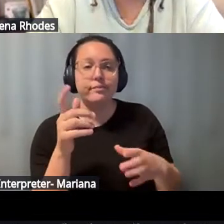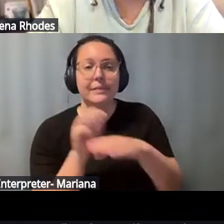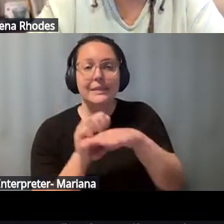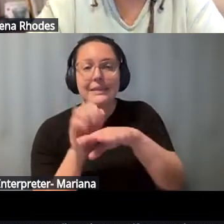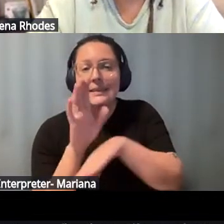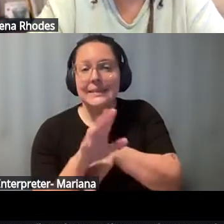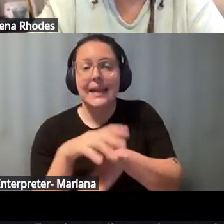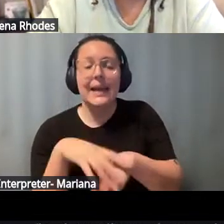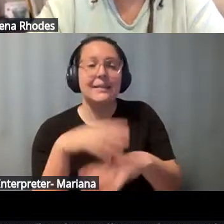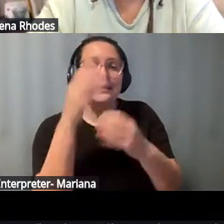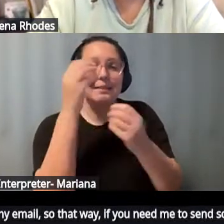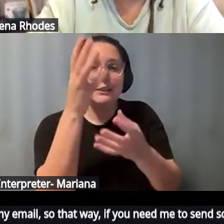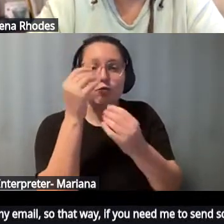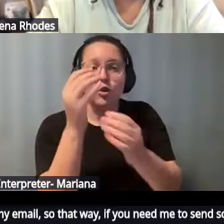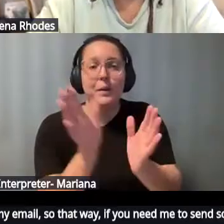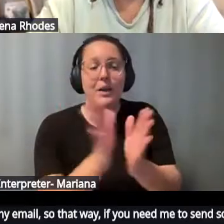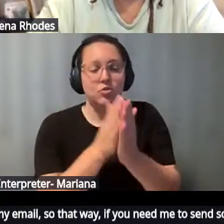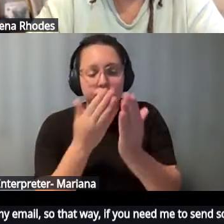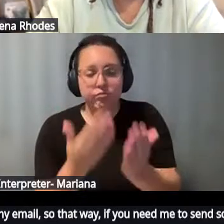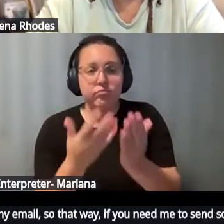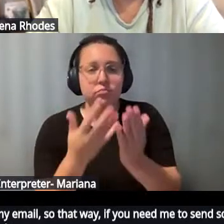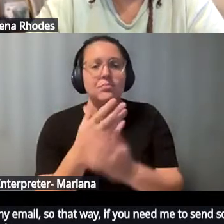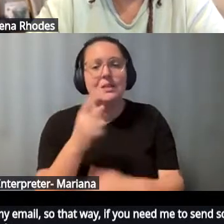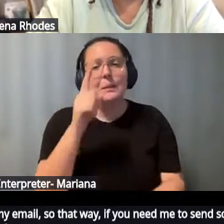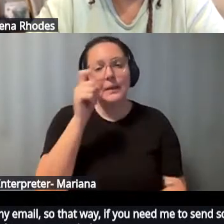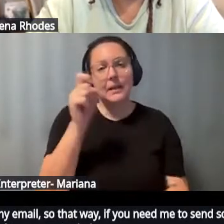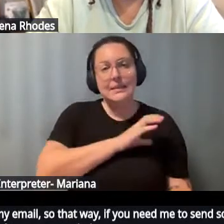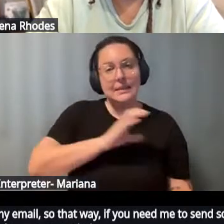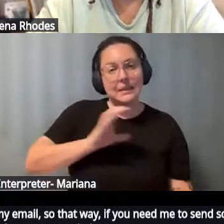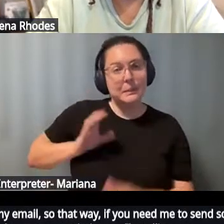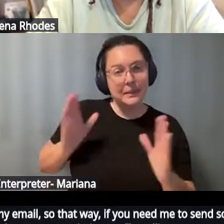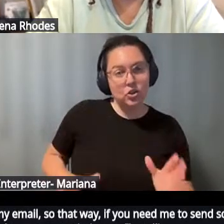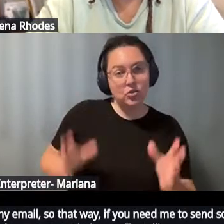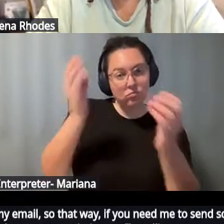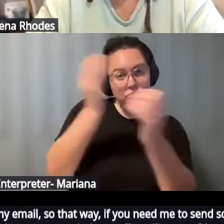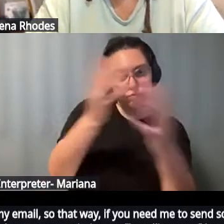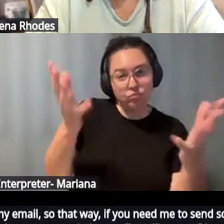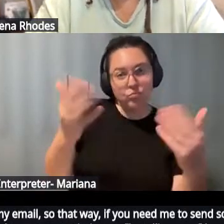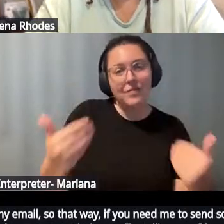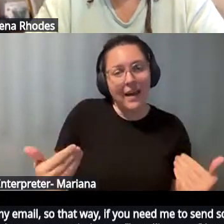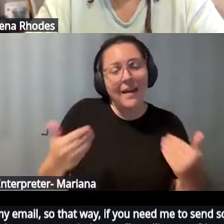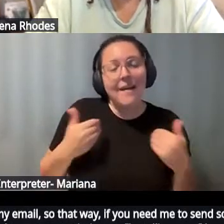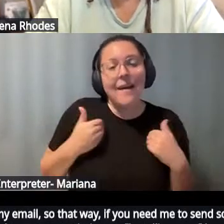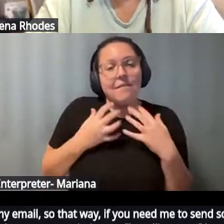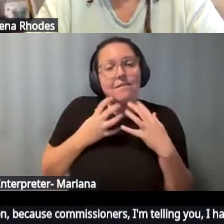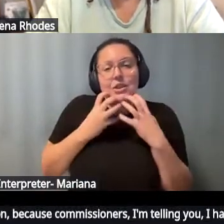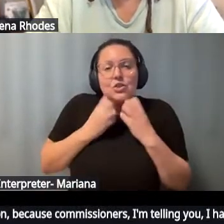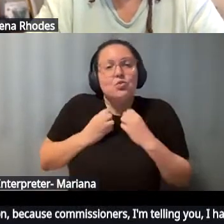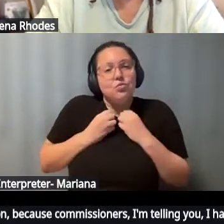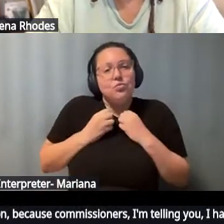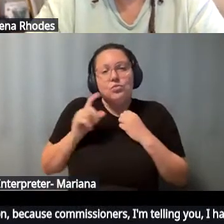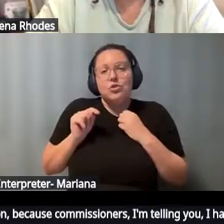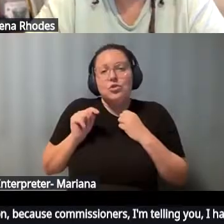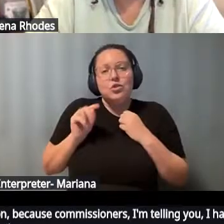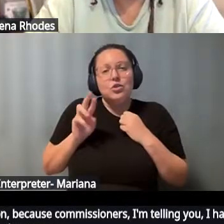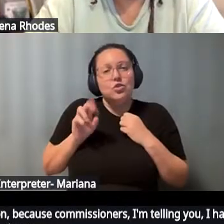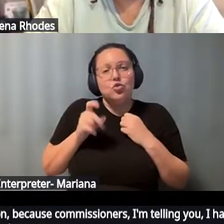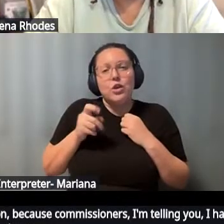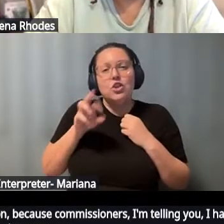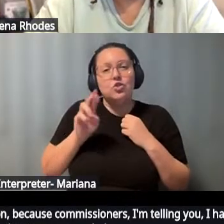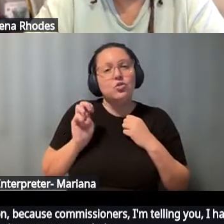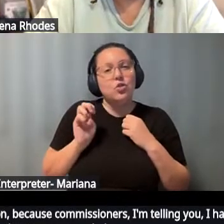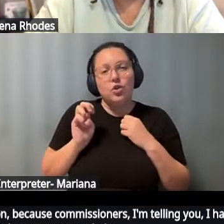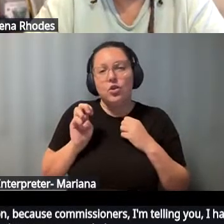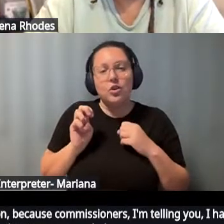some information, because commissioners, I'm telling you, I have a treasure. This is a treasure that you guys can help